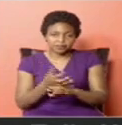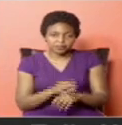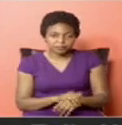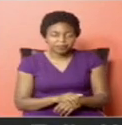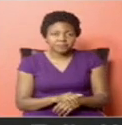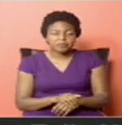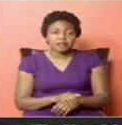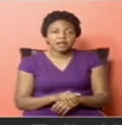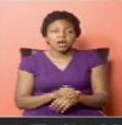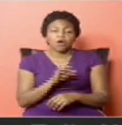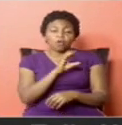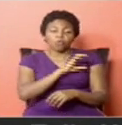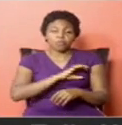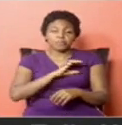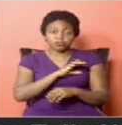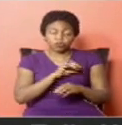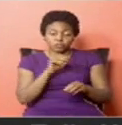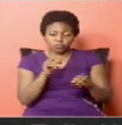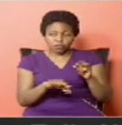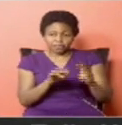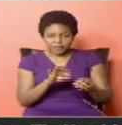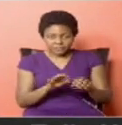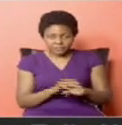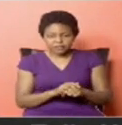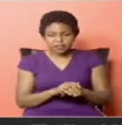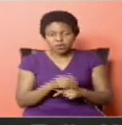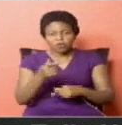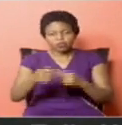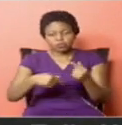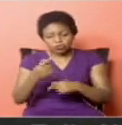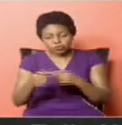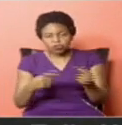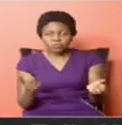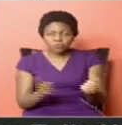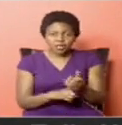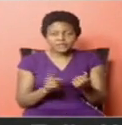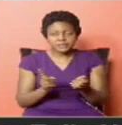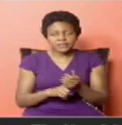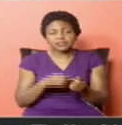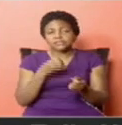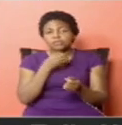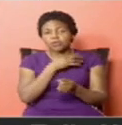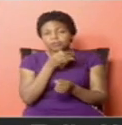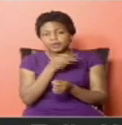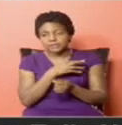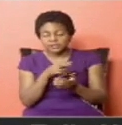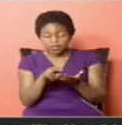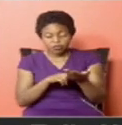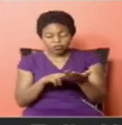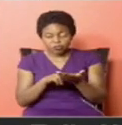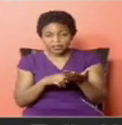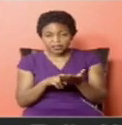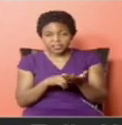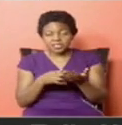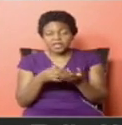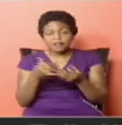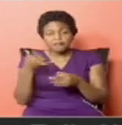The commission offices continue to receive complaints using the toll-free